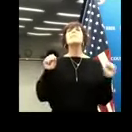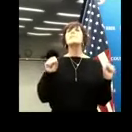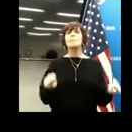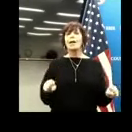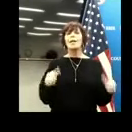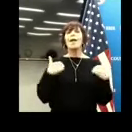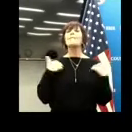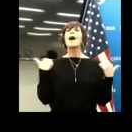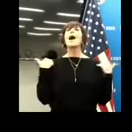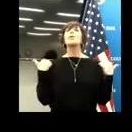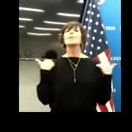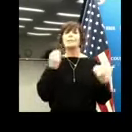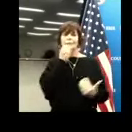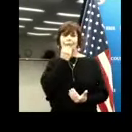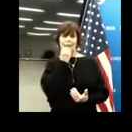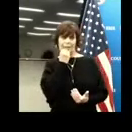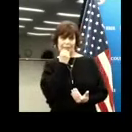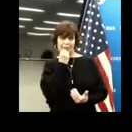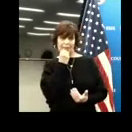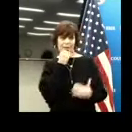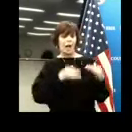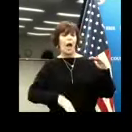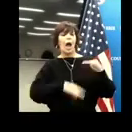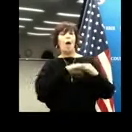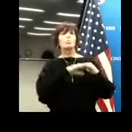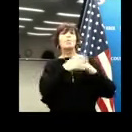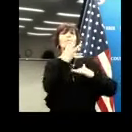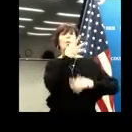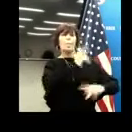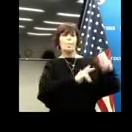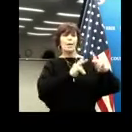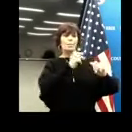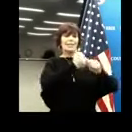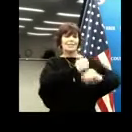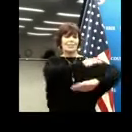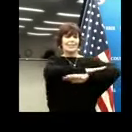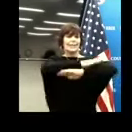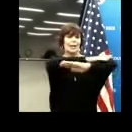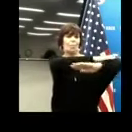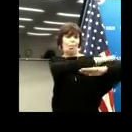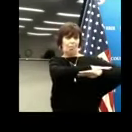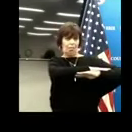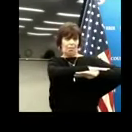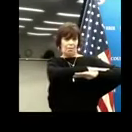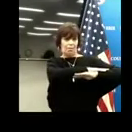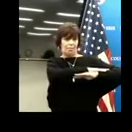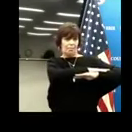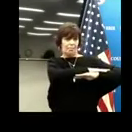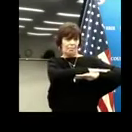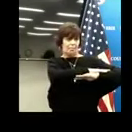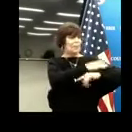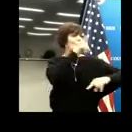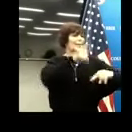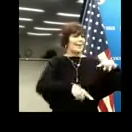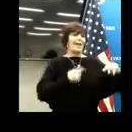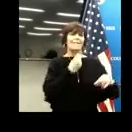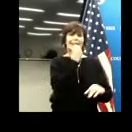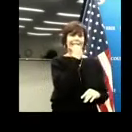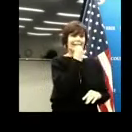have outdoor dining up to 4 people in the orange zone. You cannot have indoor dining